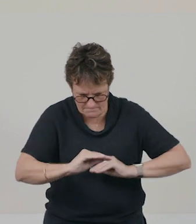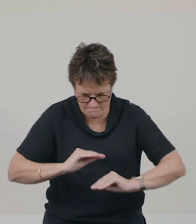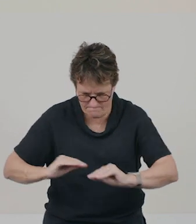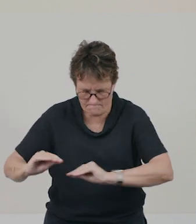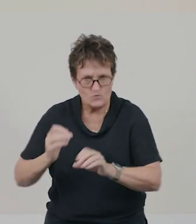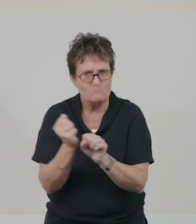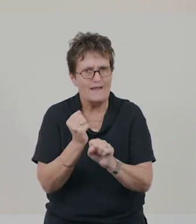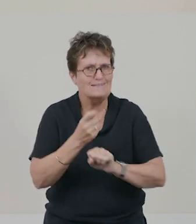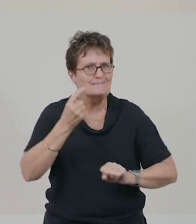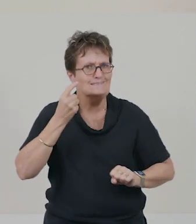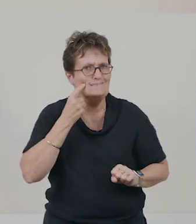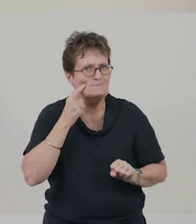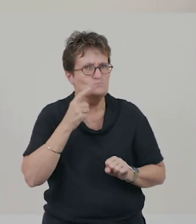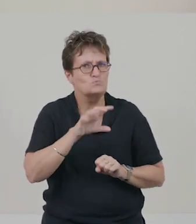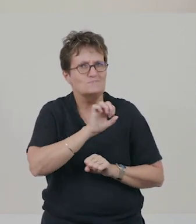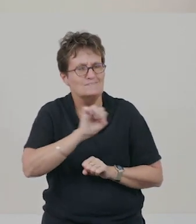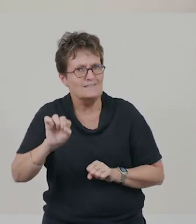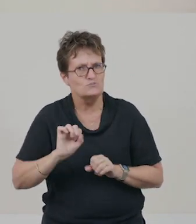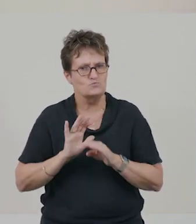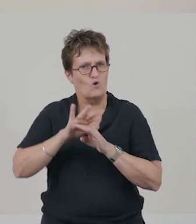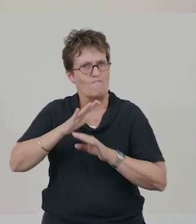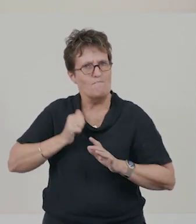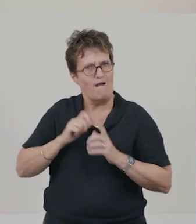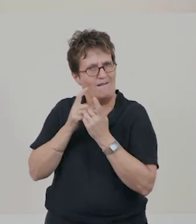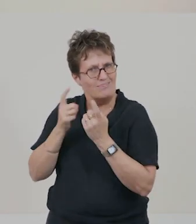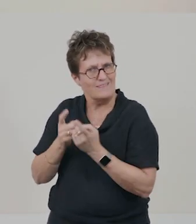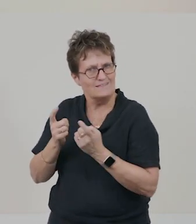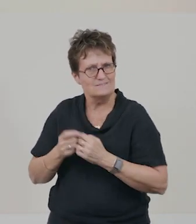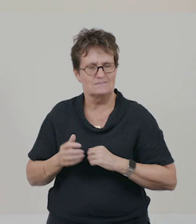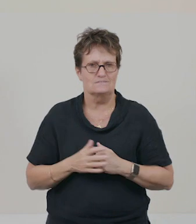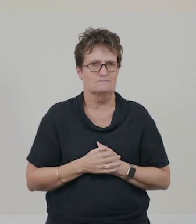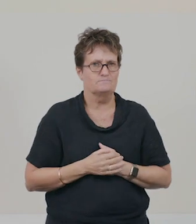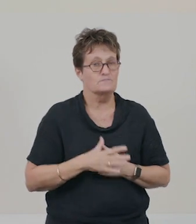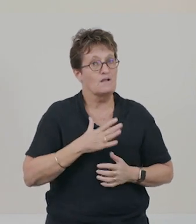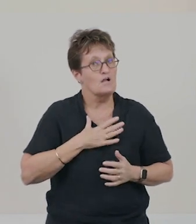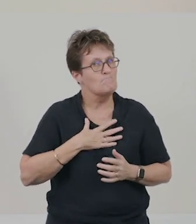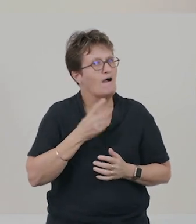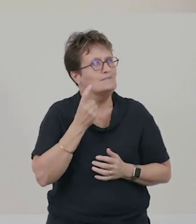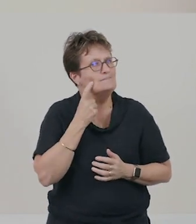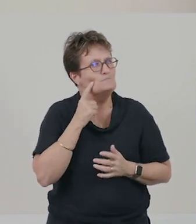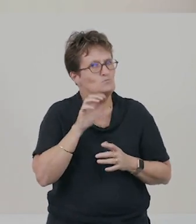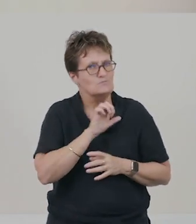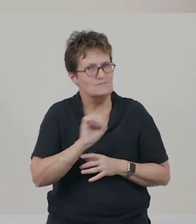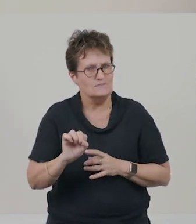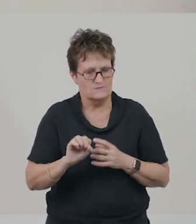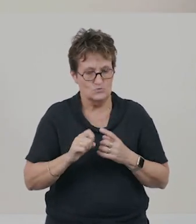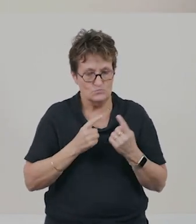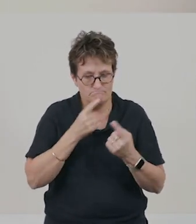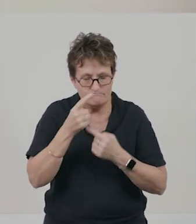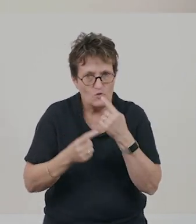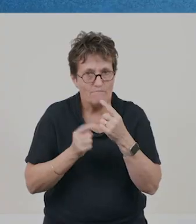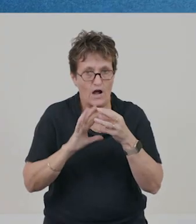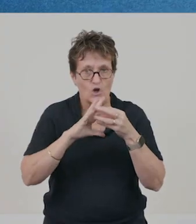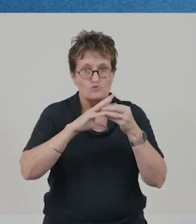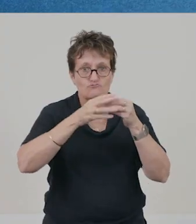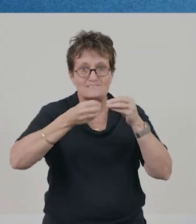create simple sentences about my objects. I want my simple sentence to tell us about the